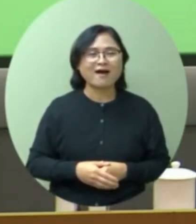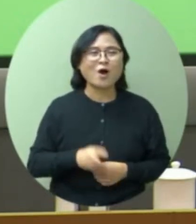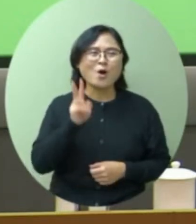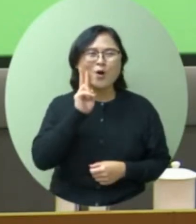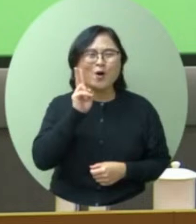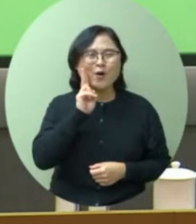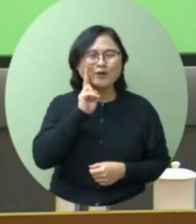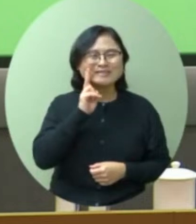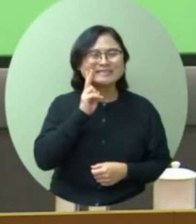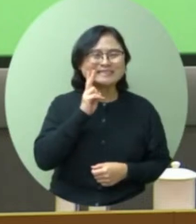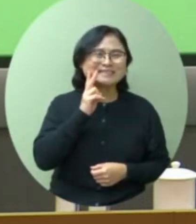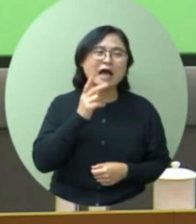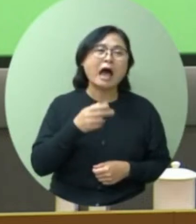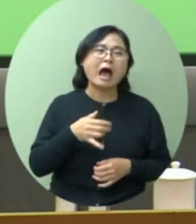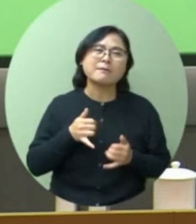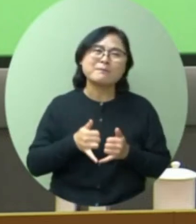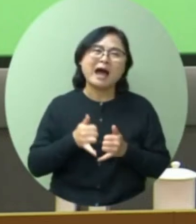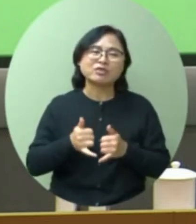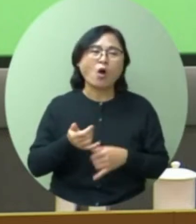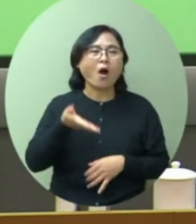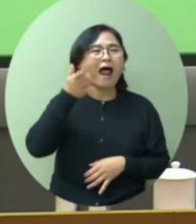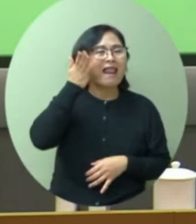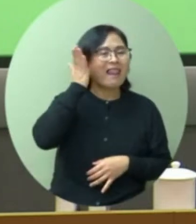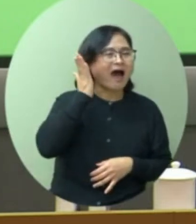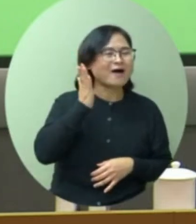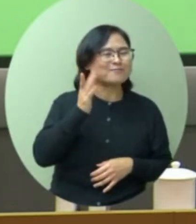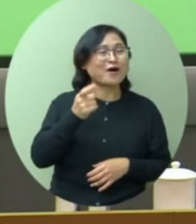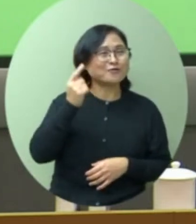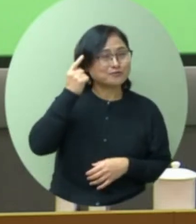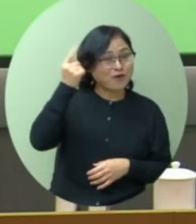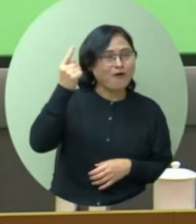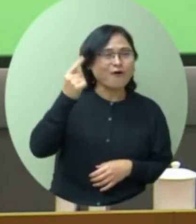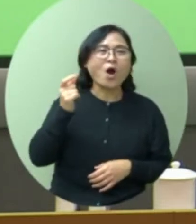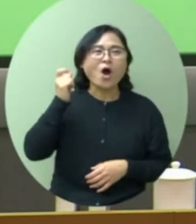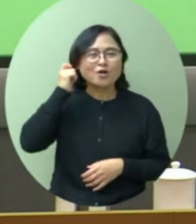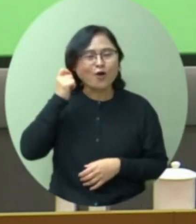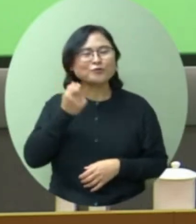So different parties want to work together towards the goal.